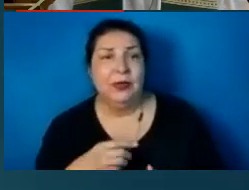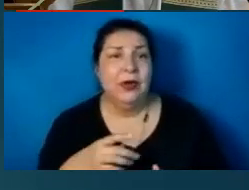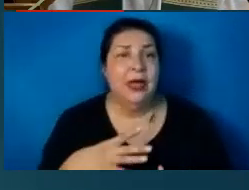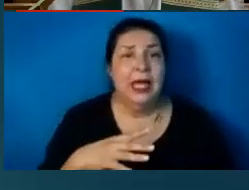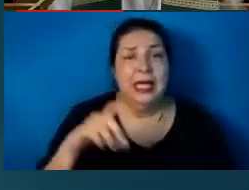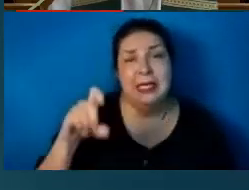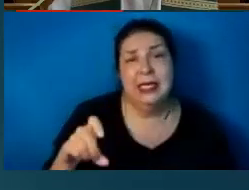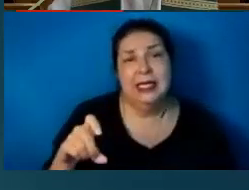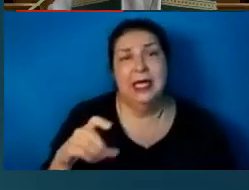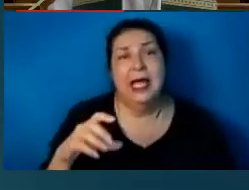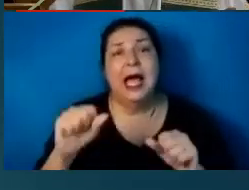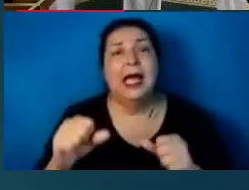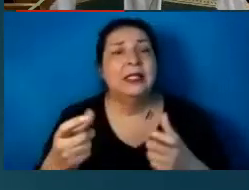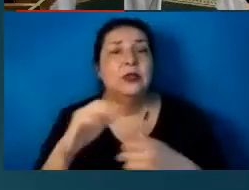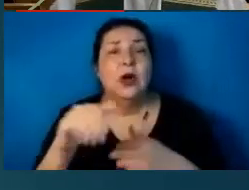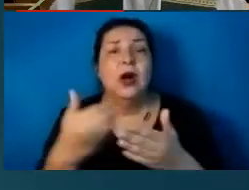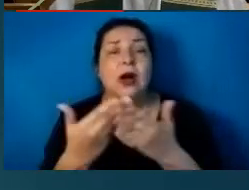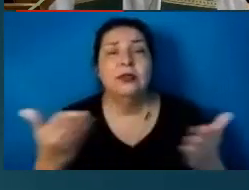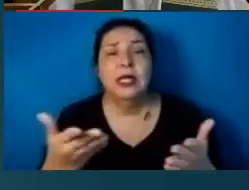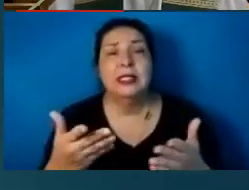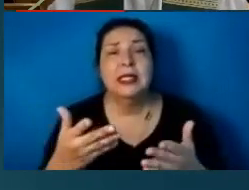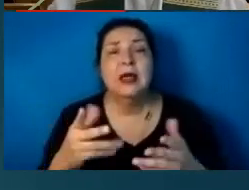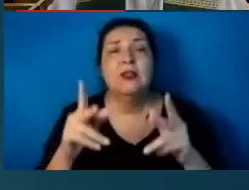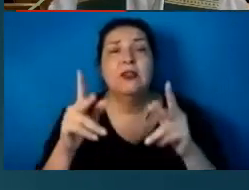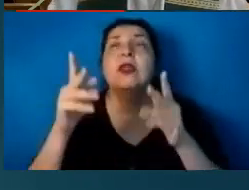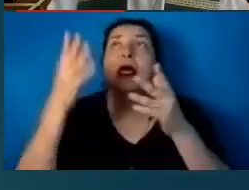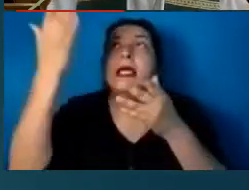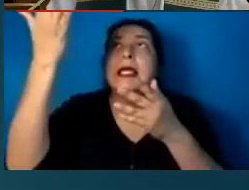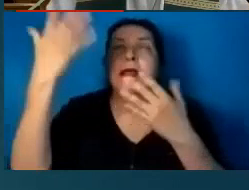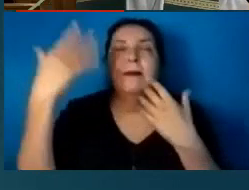through him who strengthens me. This is the word of the Lord.